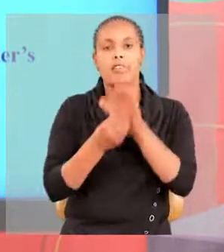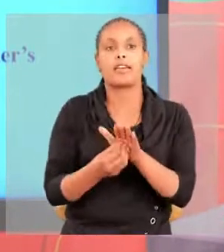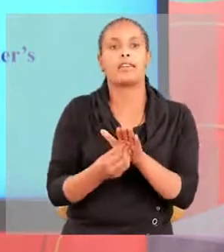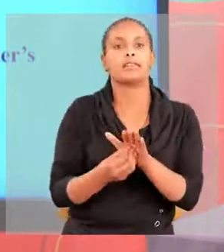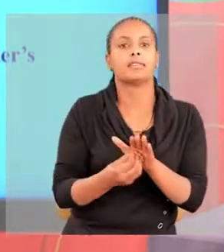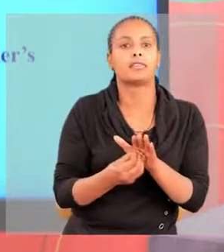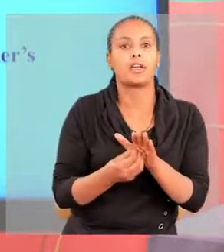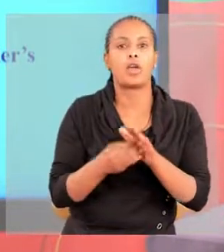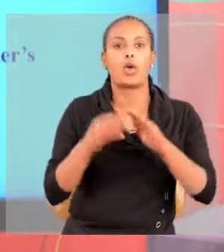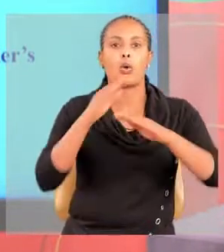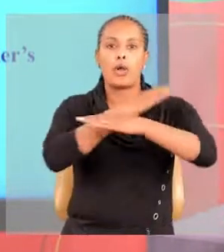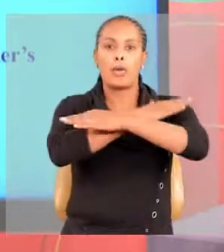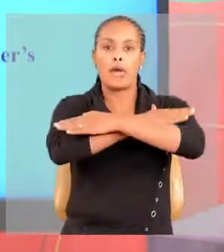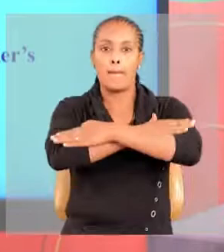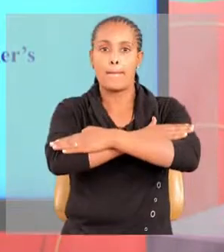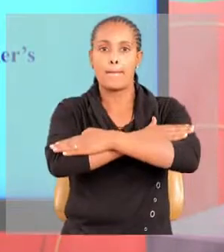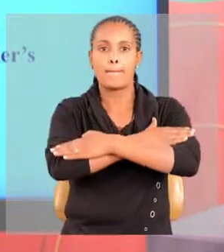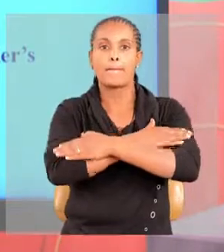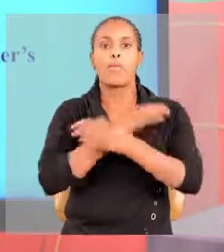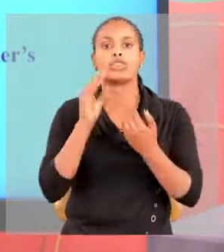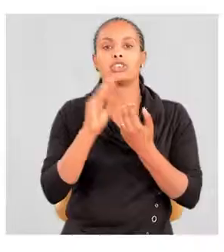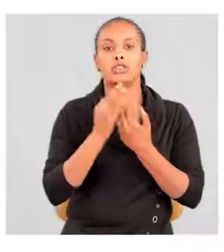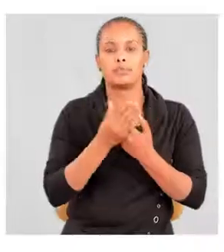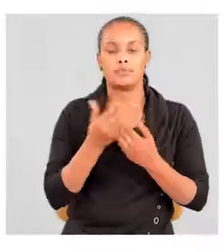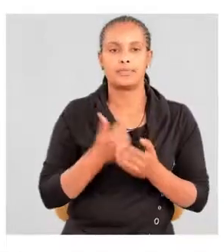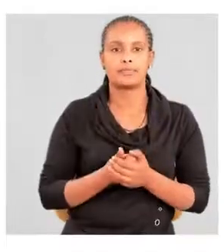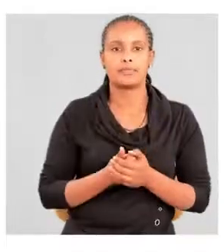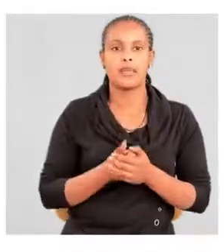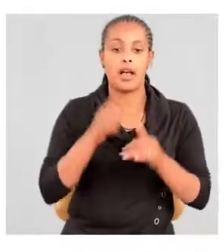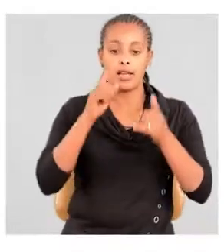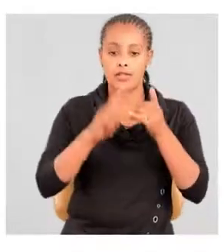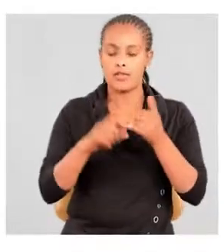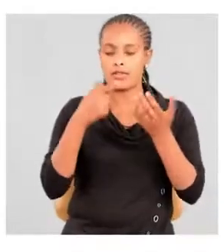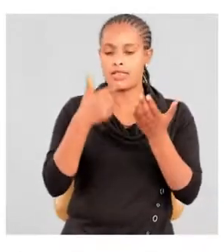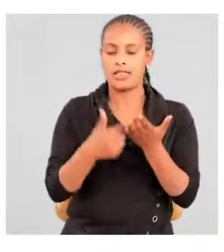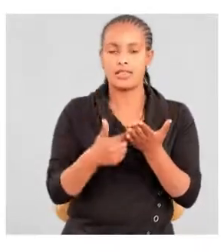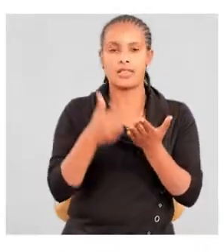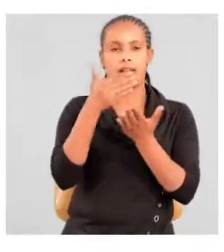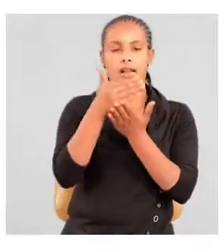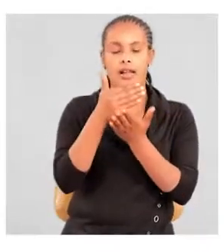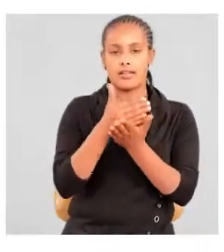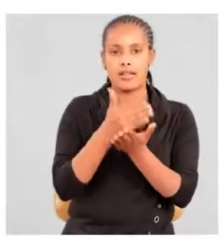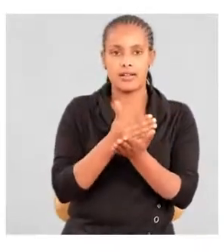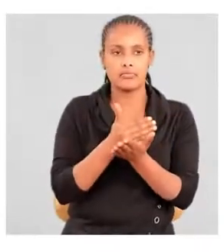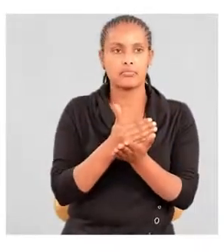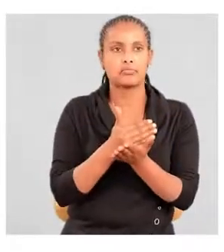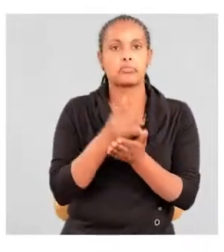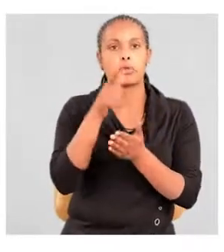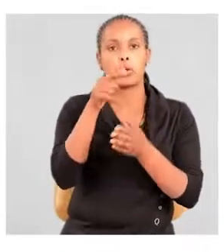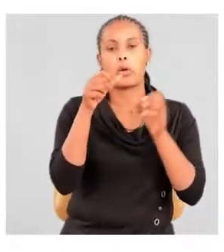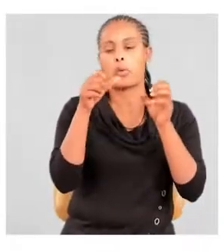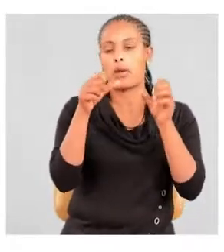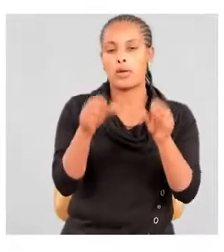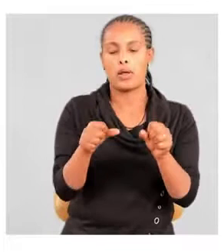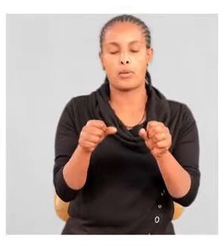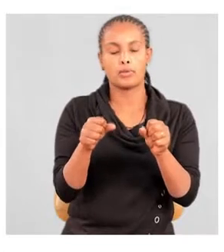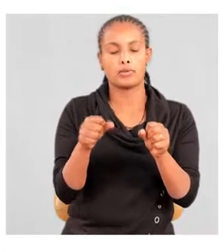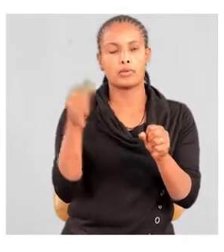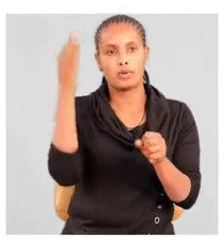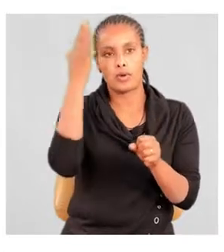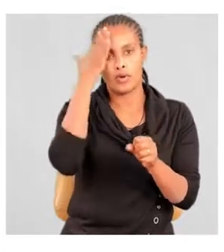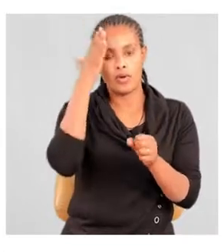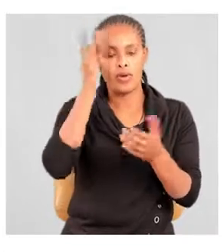affecting equilibrium positions. At the end of this lesson, you will be able